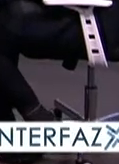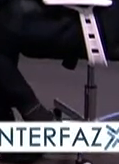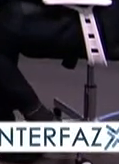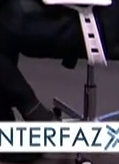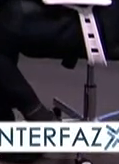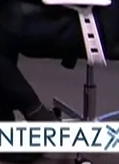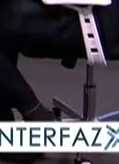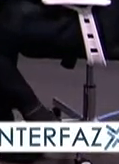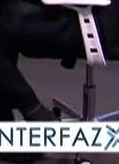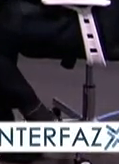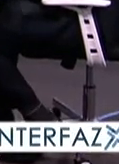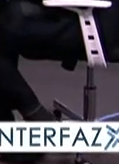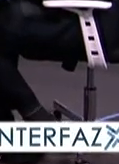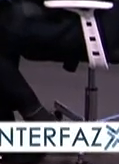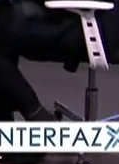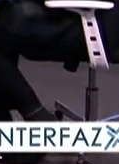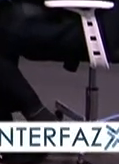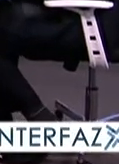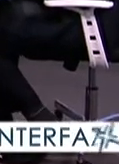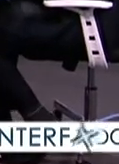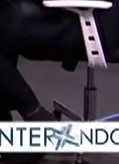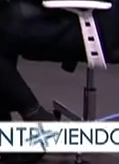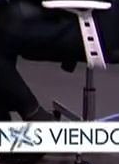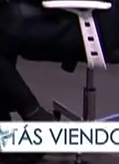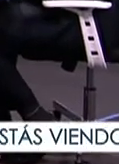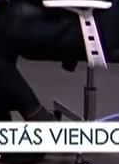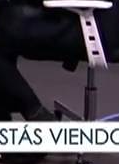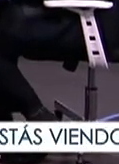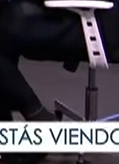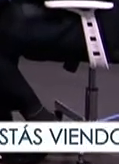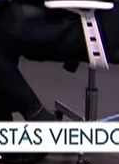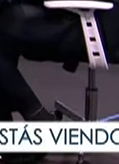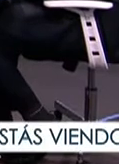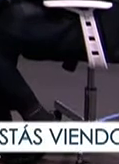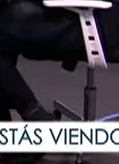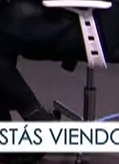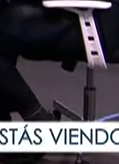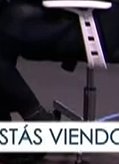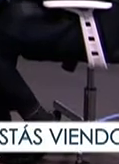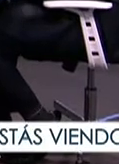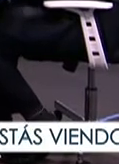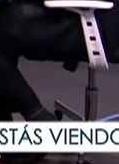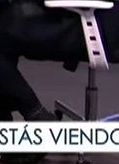think part of eso fue traducir prácticamente lo que yo propuse. Adelante. So